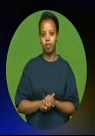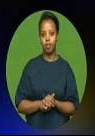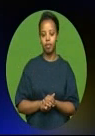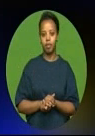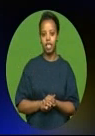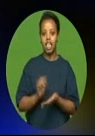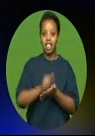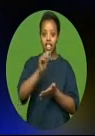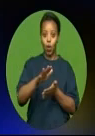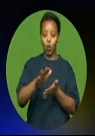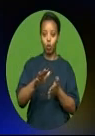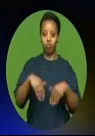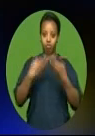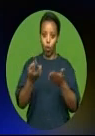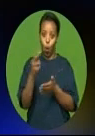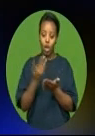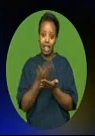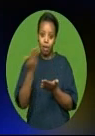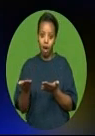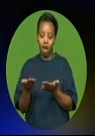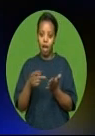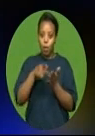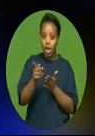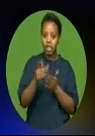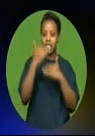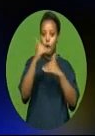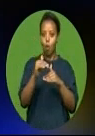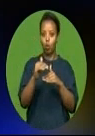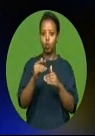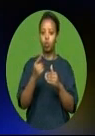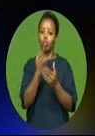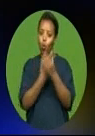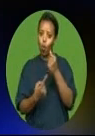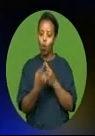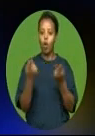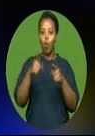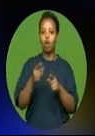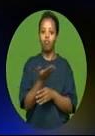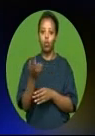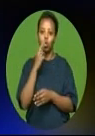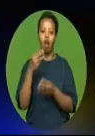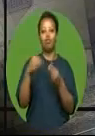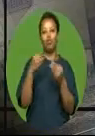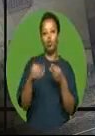The consignee or the buyer pays the amount only when the goods are sold.